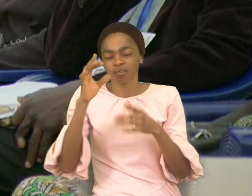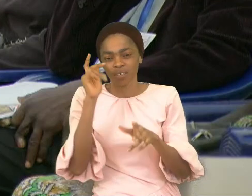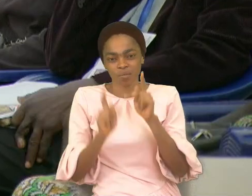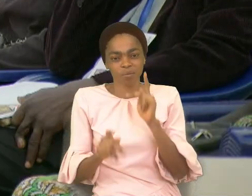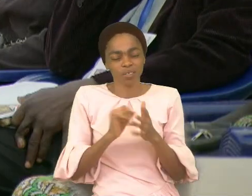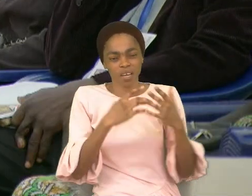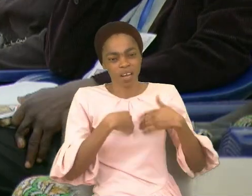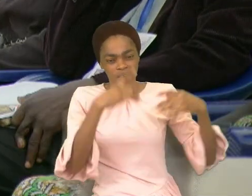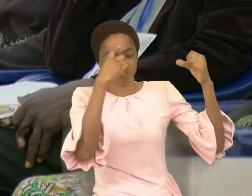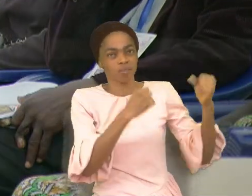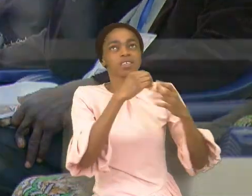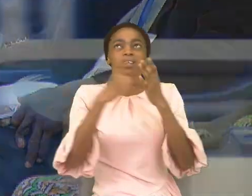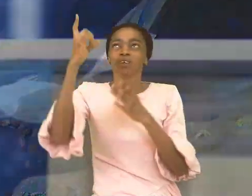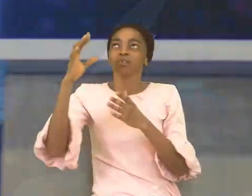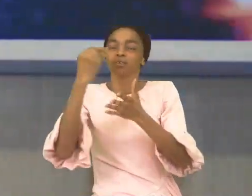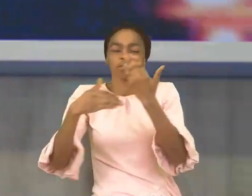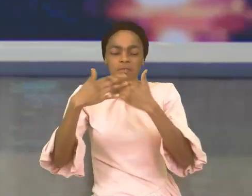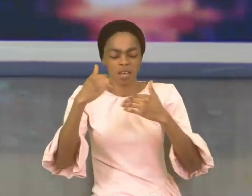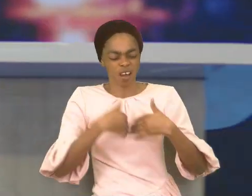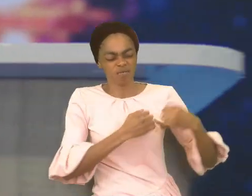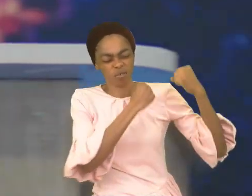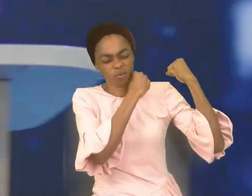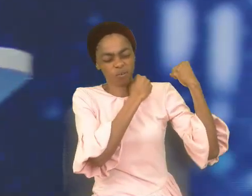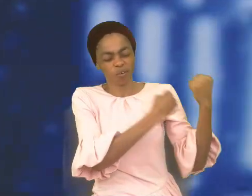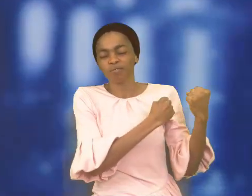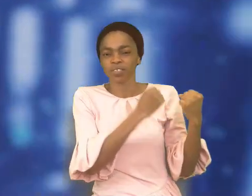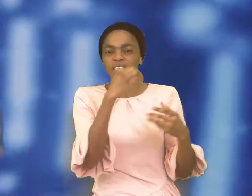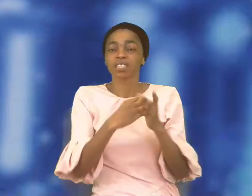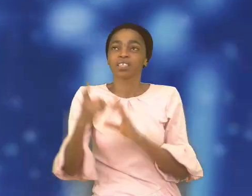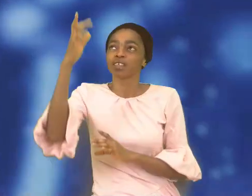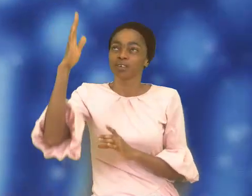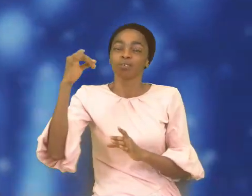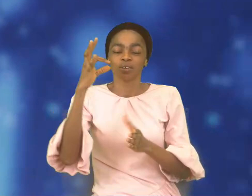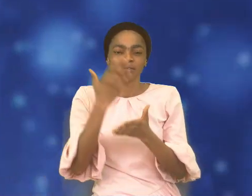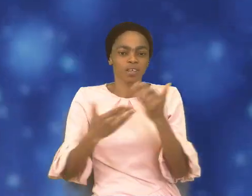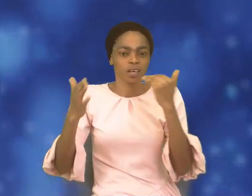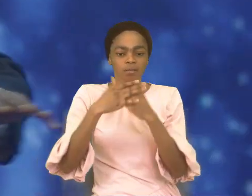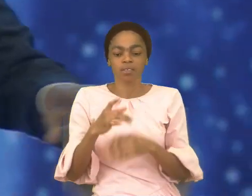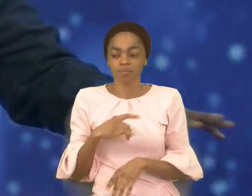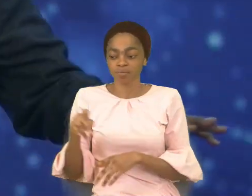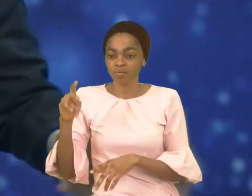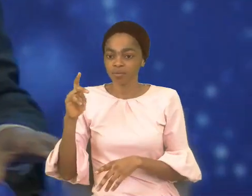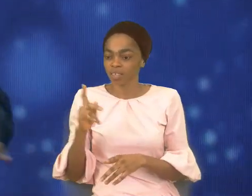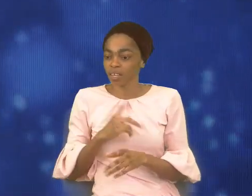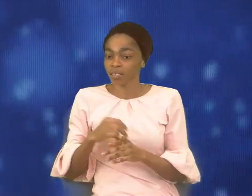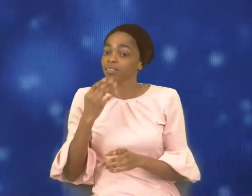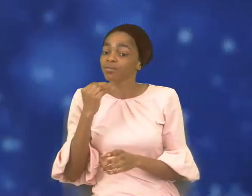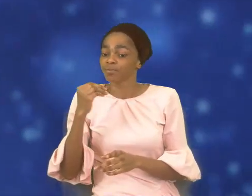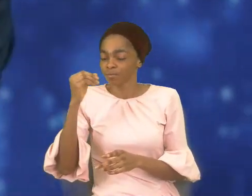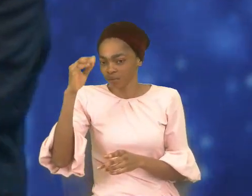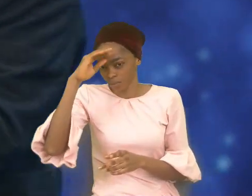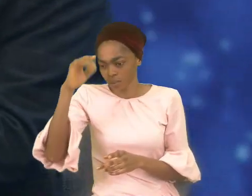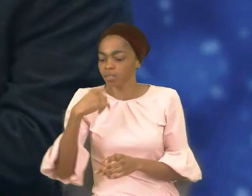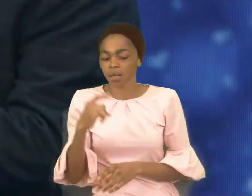in the God of heaven. They said, O Nebuchadnezzar the king, we are not careful